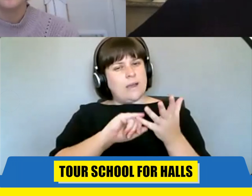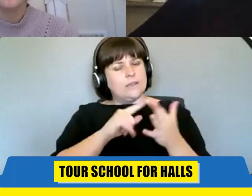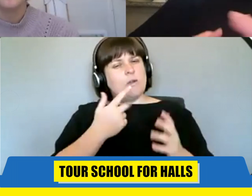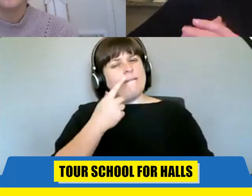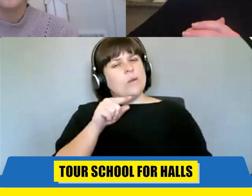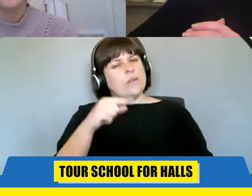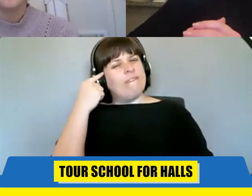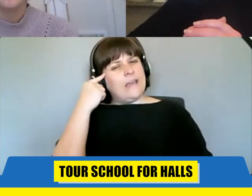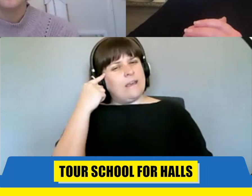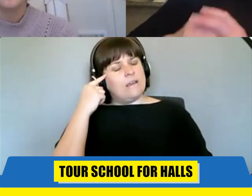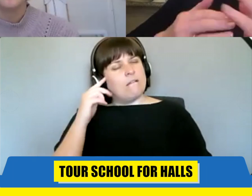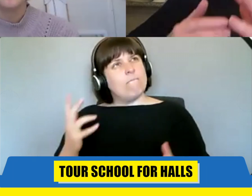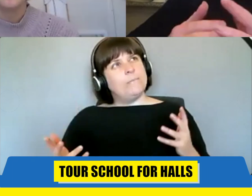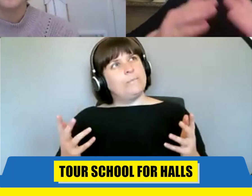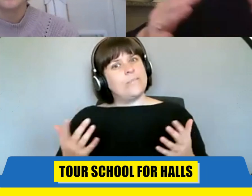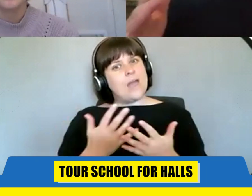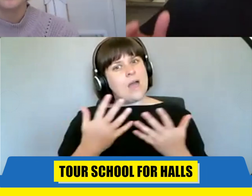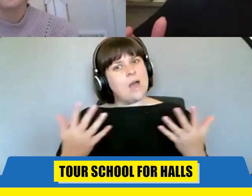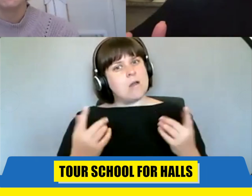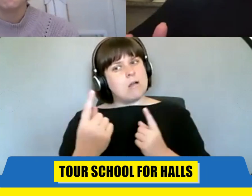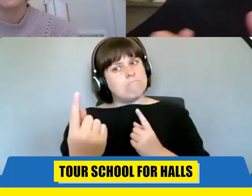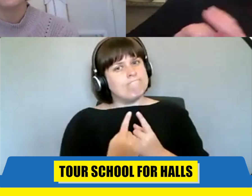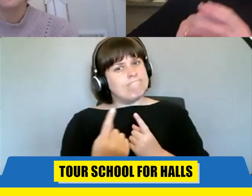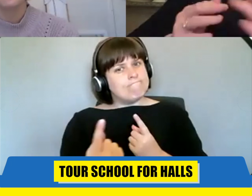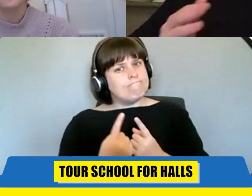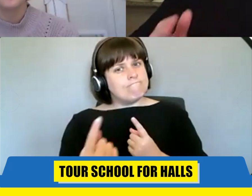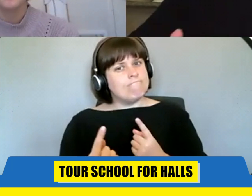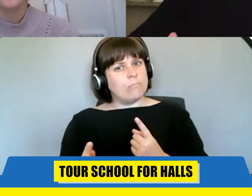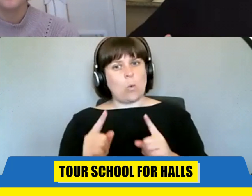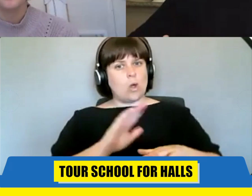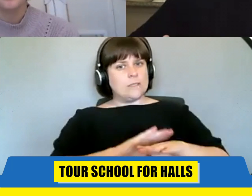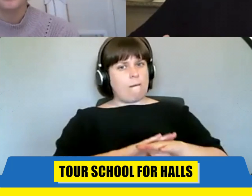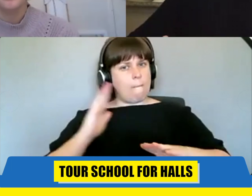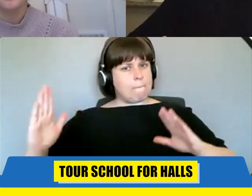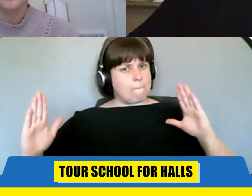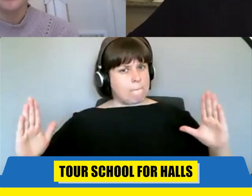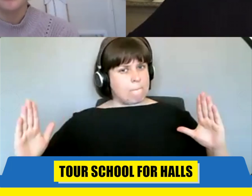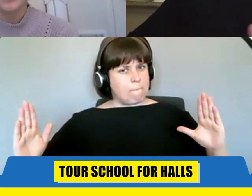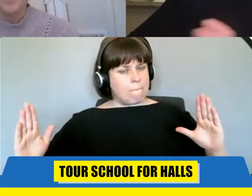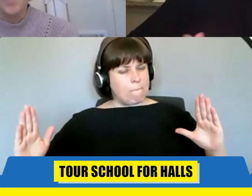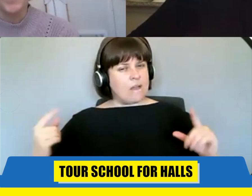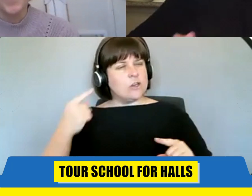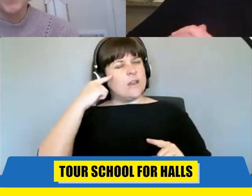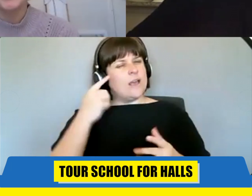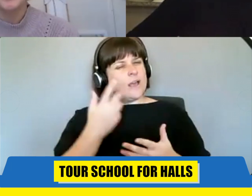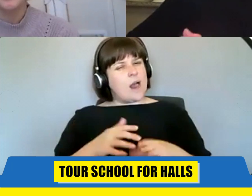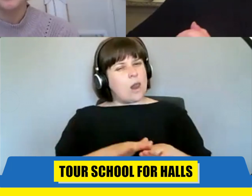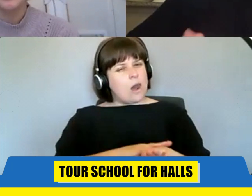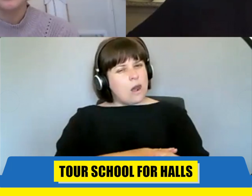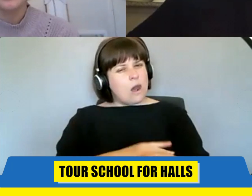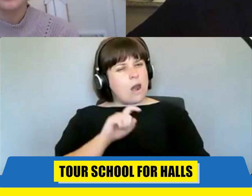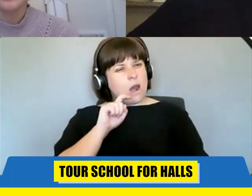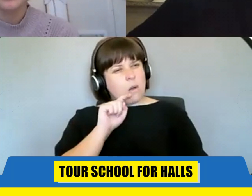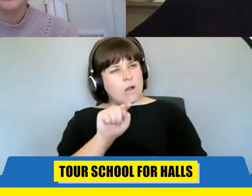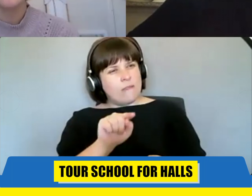times they attend over what period of time, how long will it take them to actually have been to something